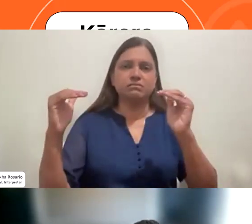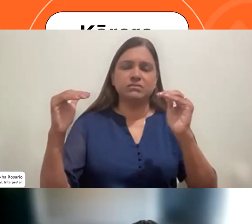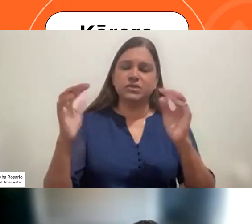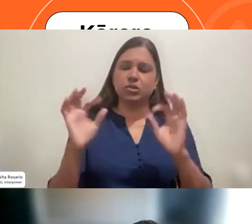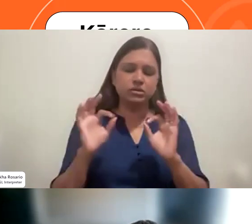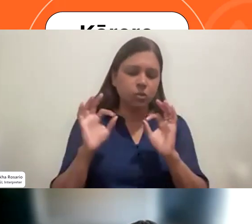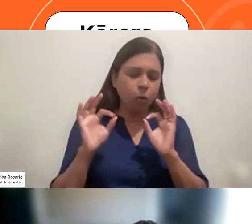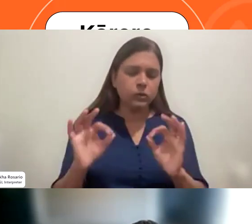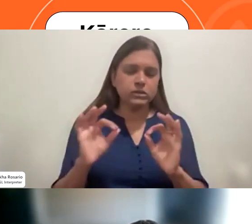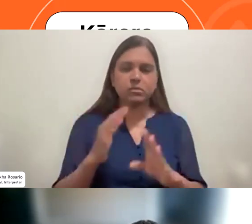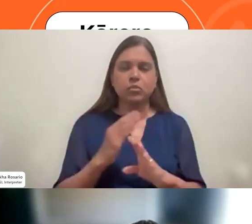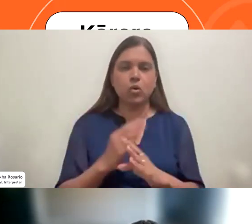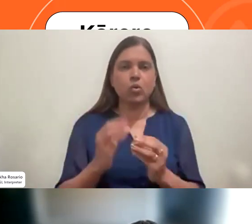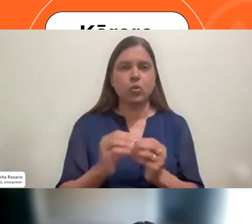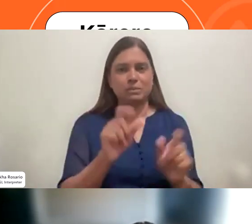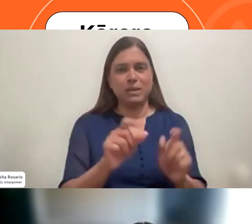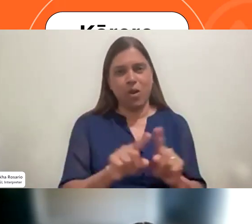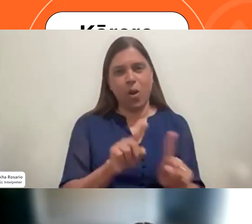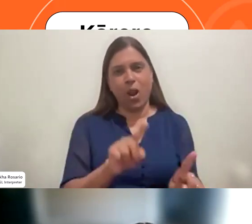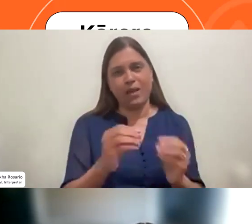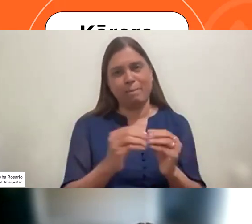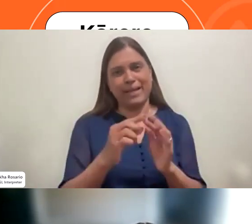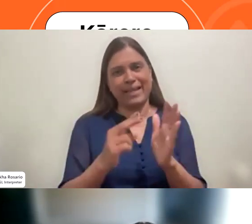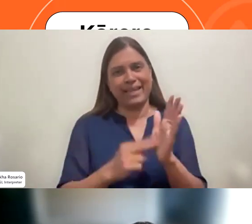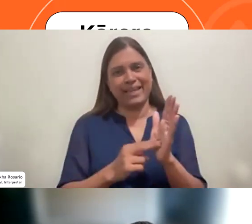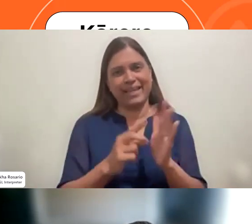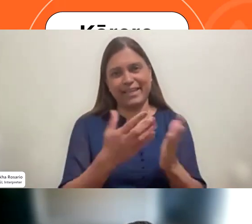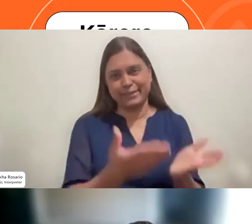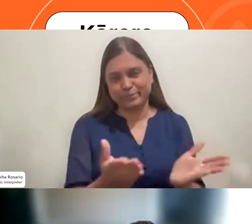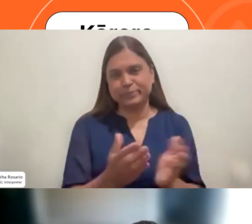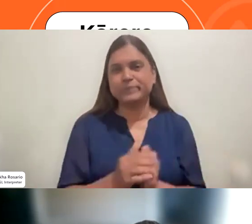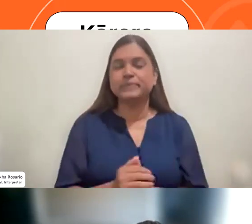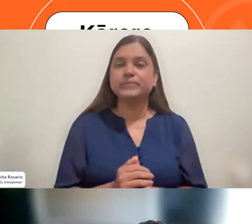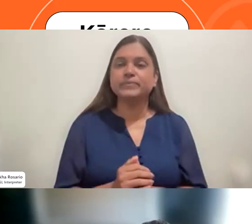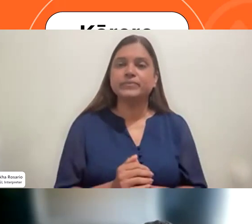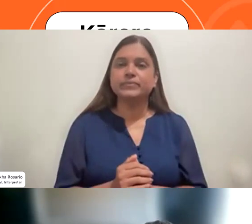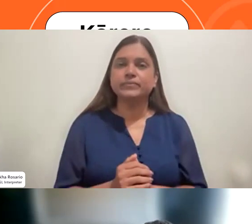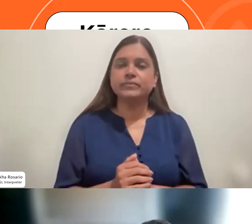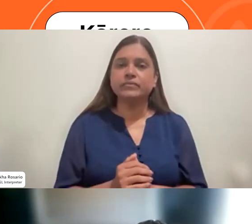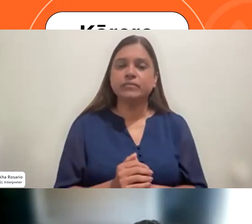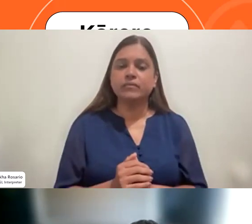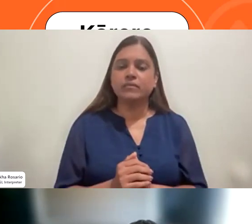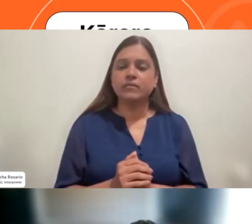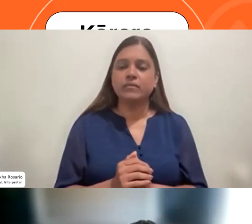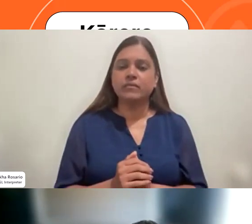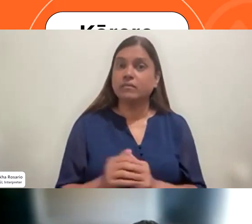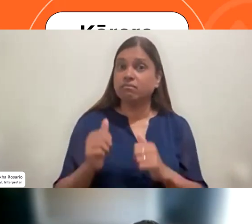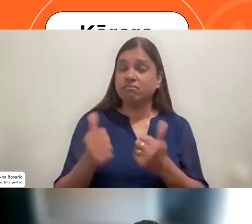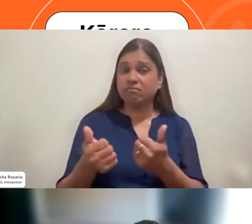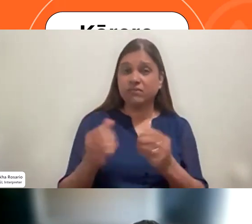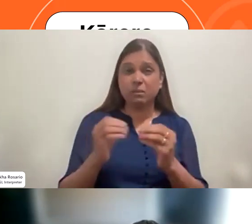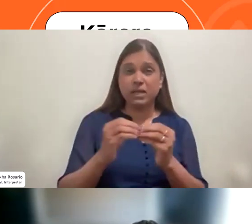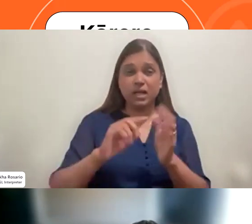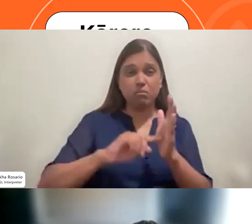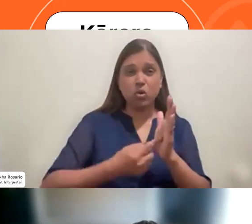people like that. I also think that Benny touched on the idea of including people with disabilities